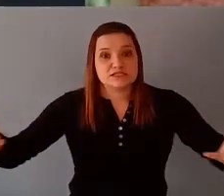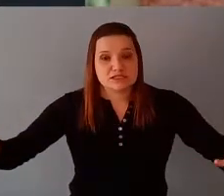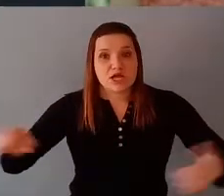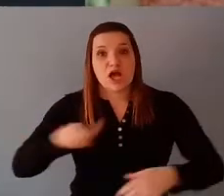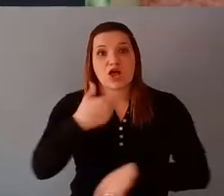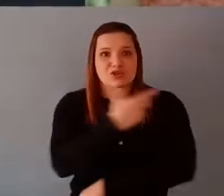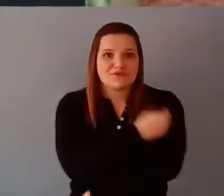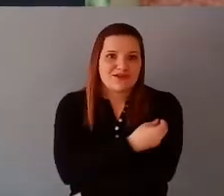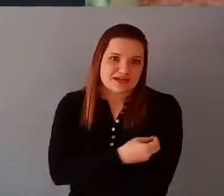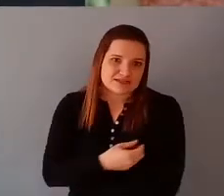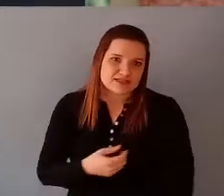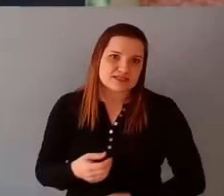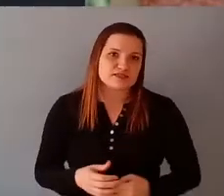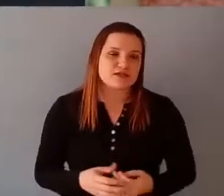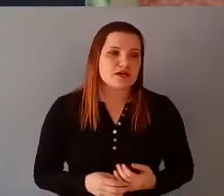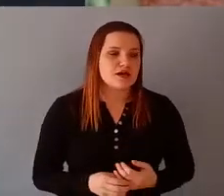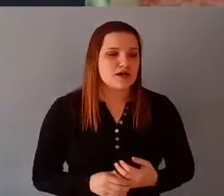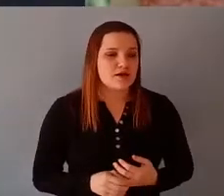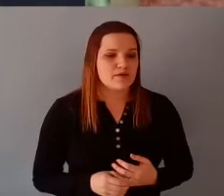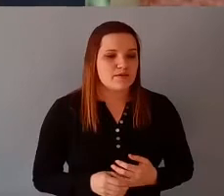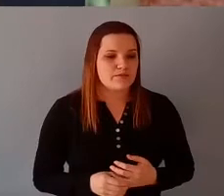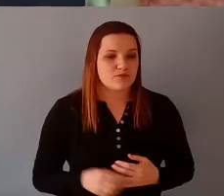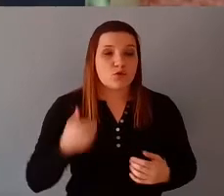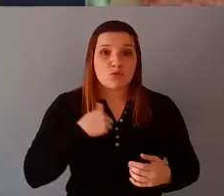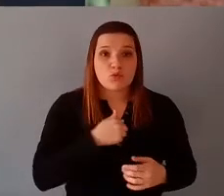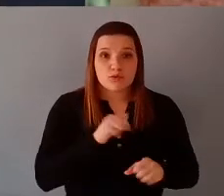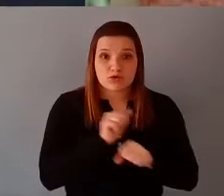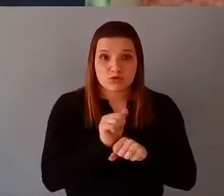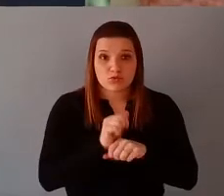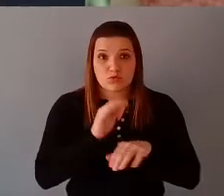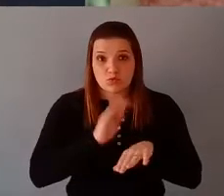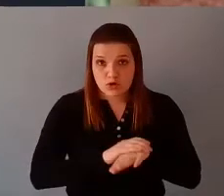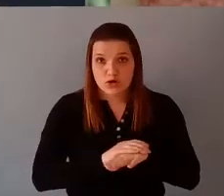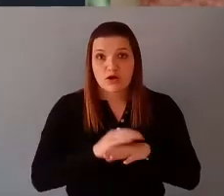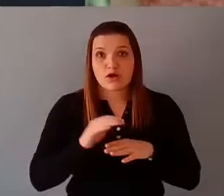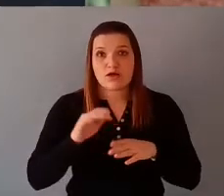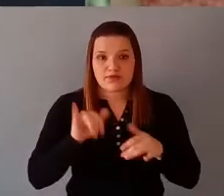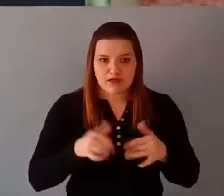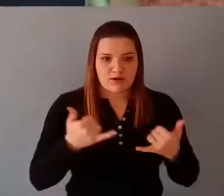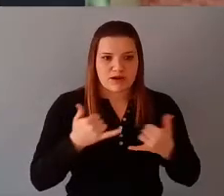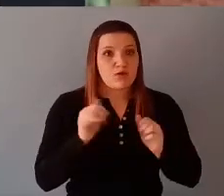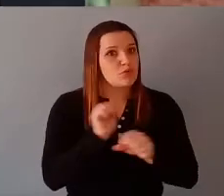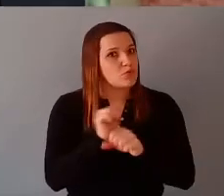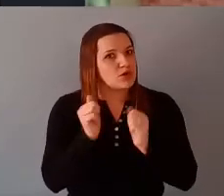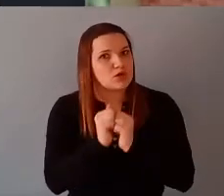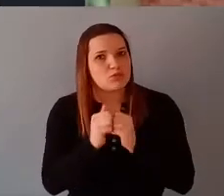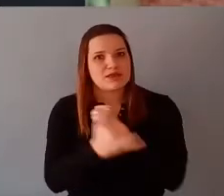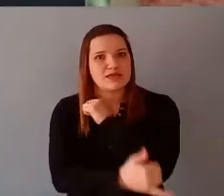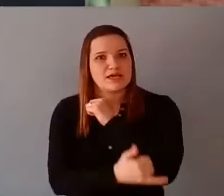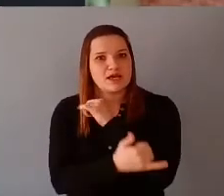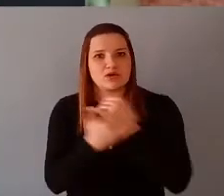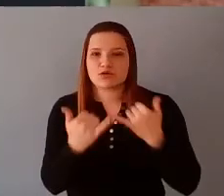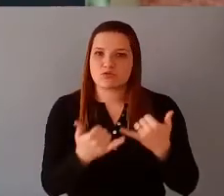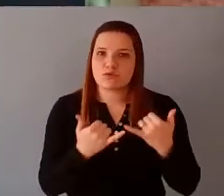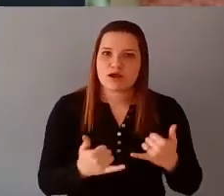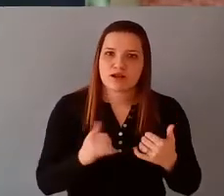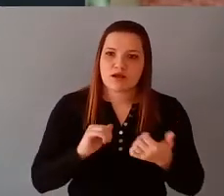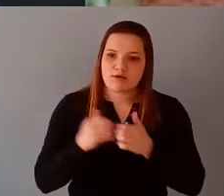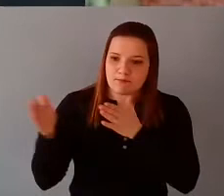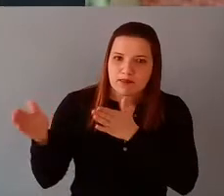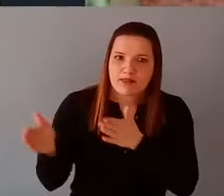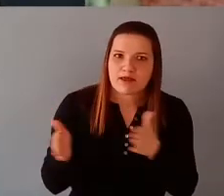vaccines. So we will work on those logistics. We're already working with the county around plans,